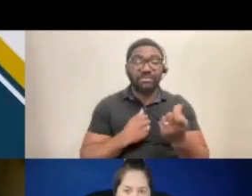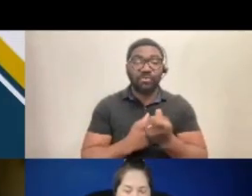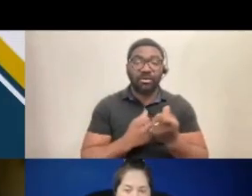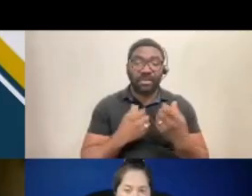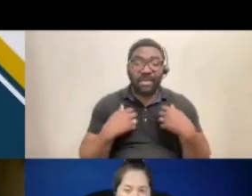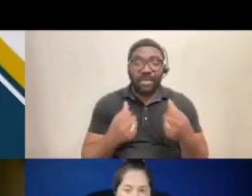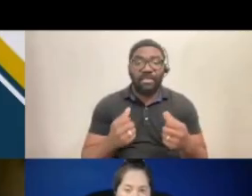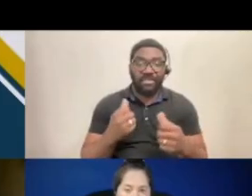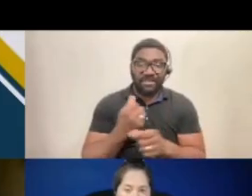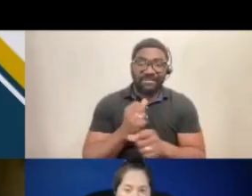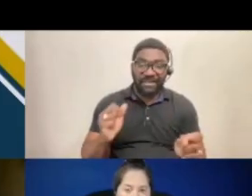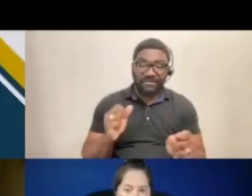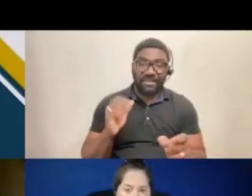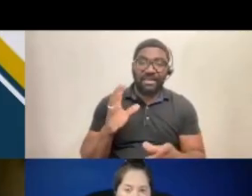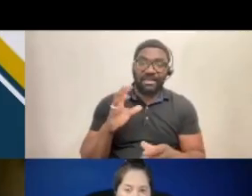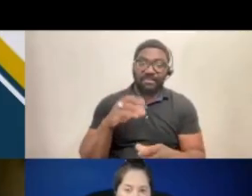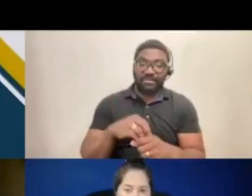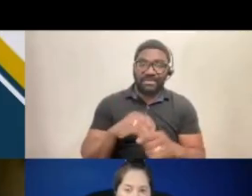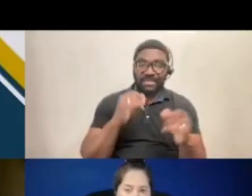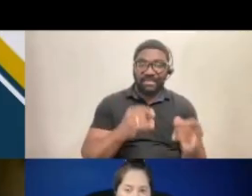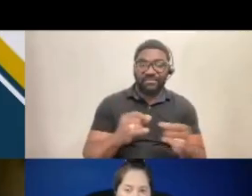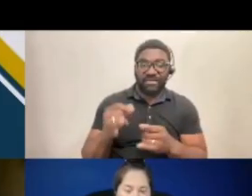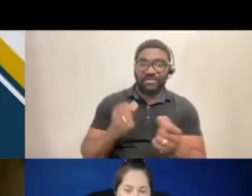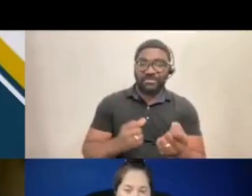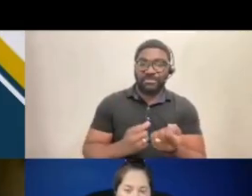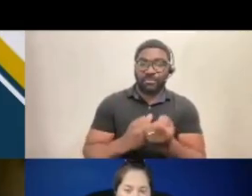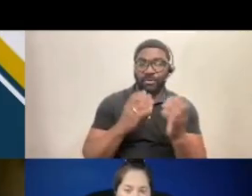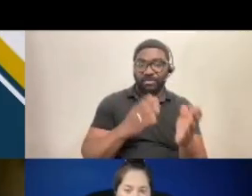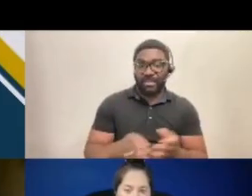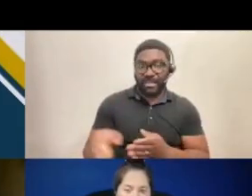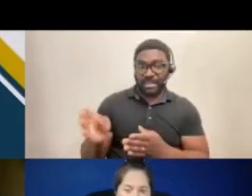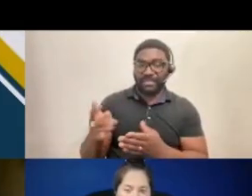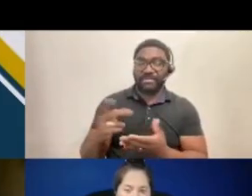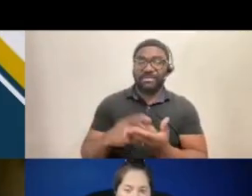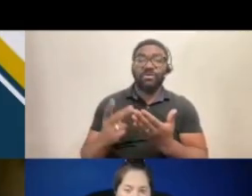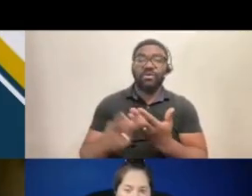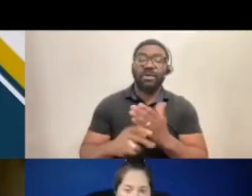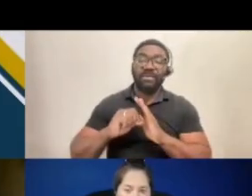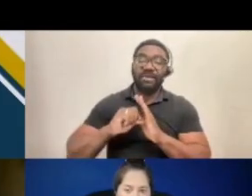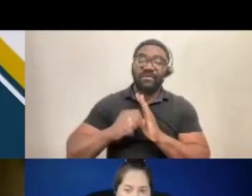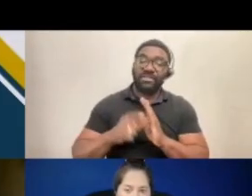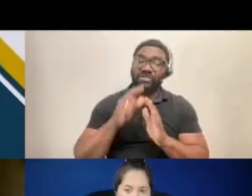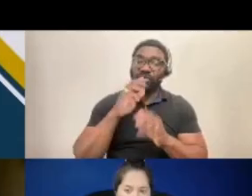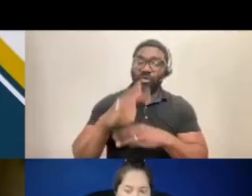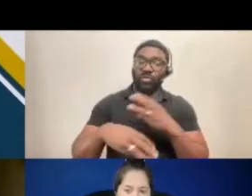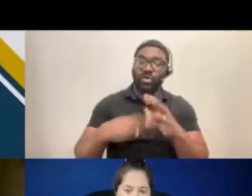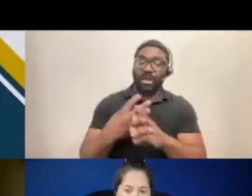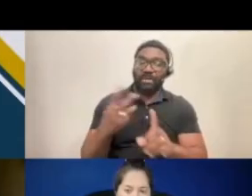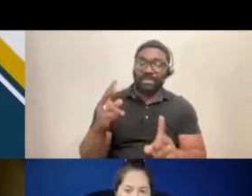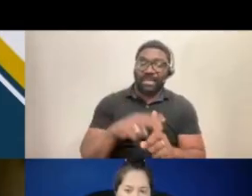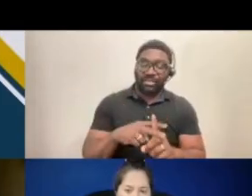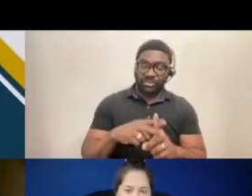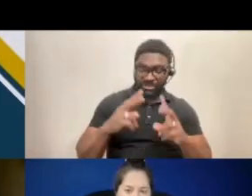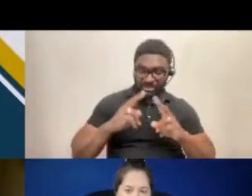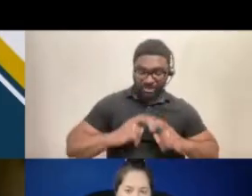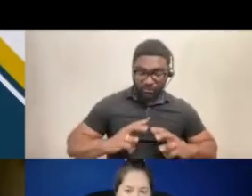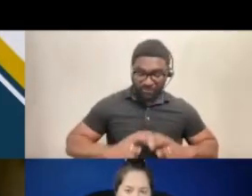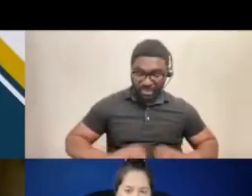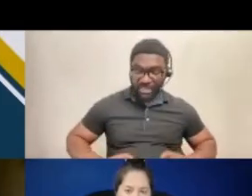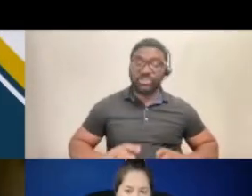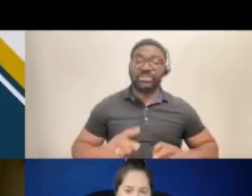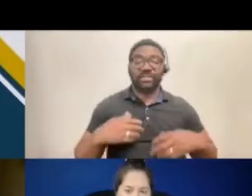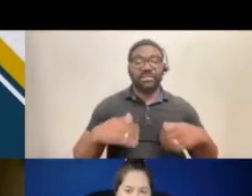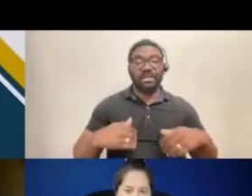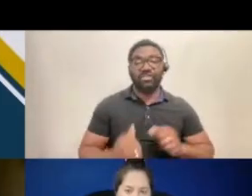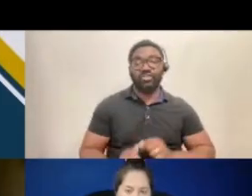safety, and implementing individualized support plans. The program emphasizes real-world application, self-reflection, and